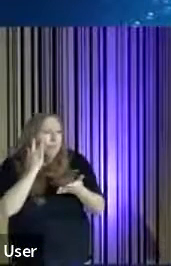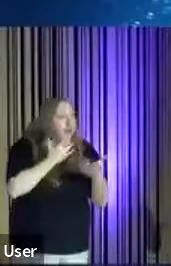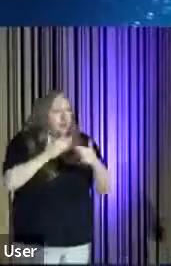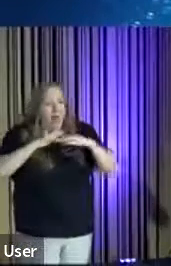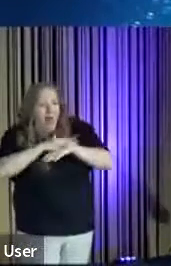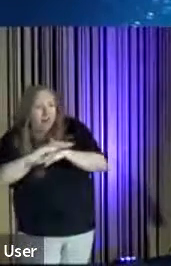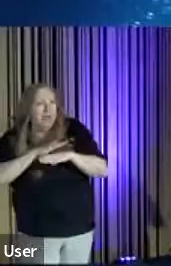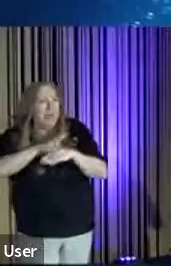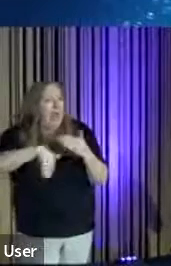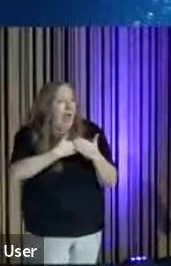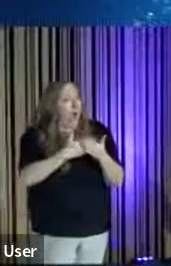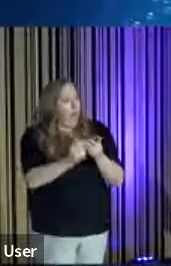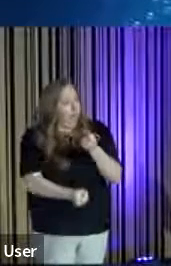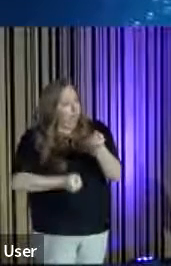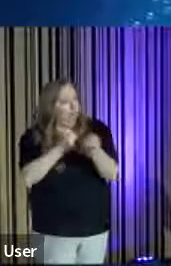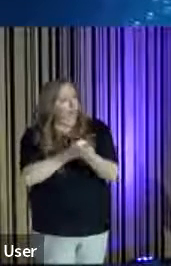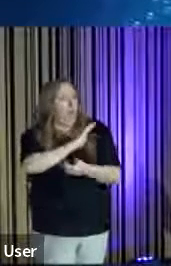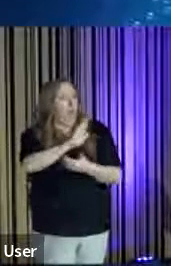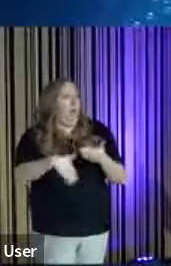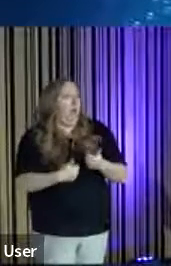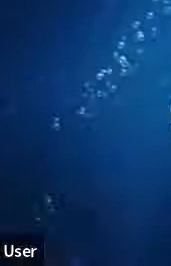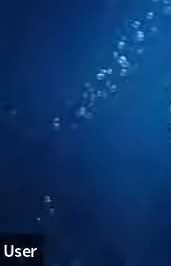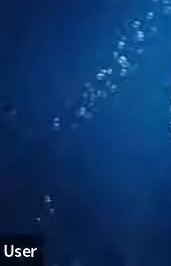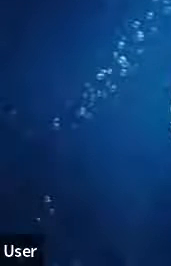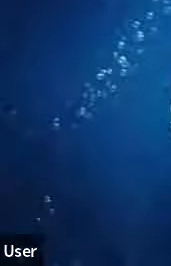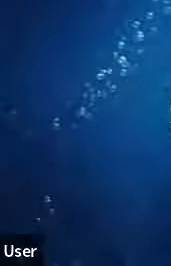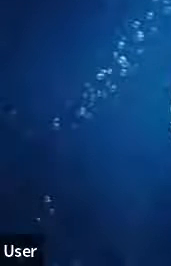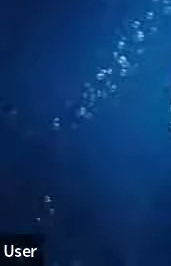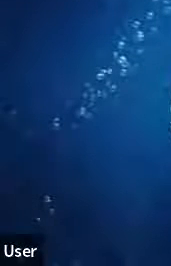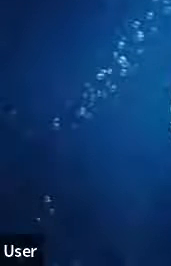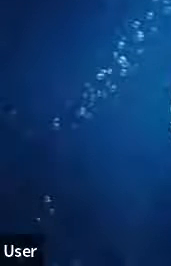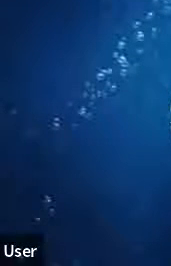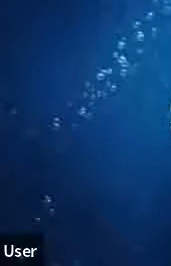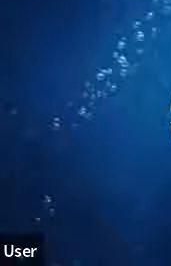Earth. And you're going to hear about that tonight. So I'm really excited to hear what we have.